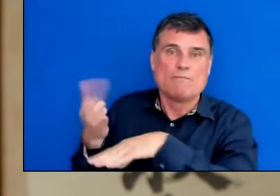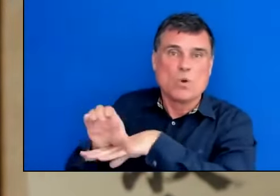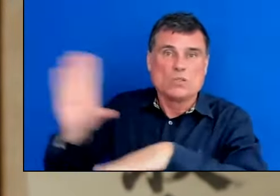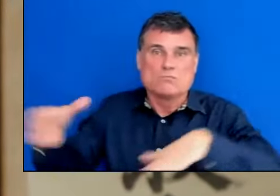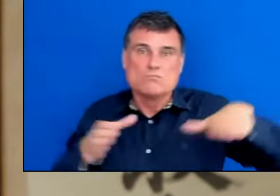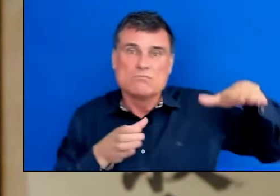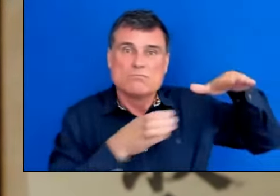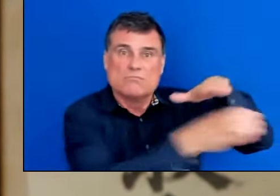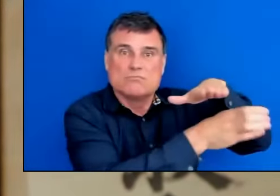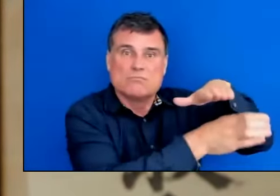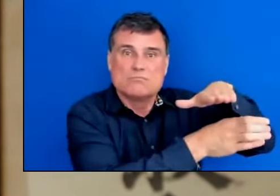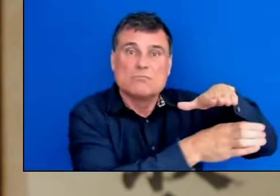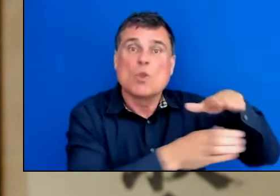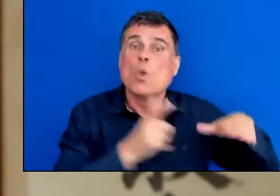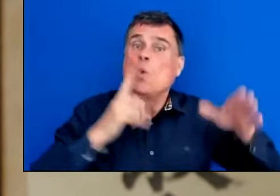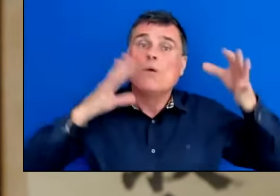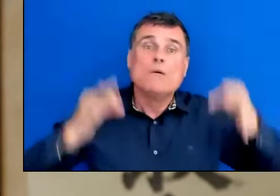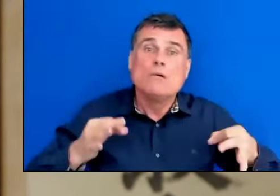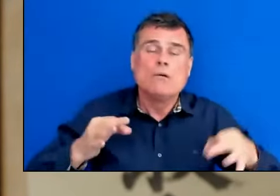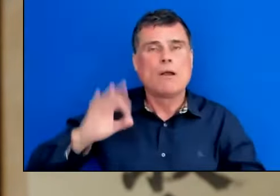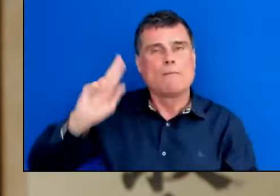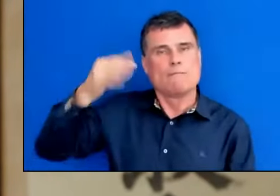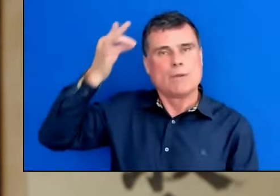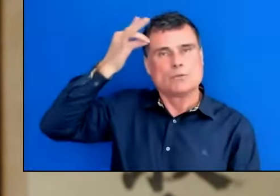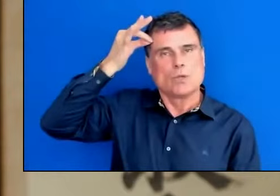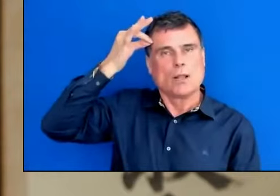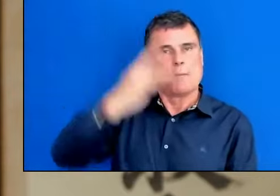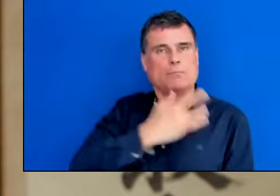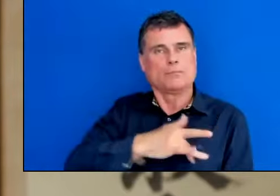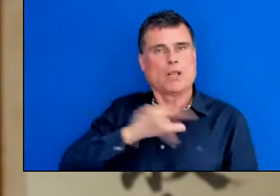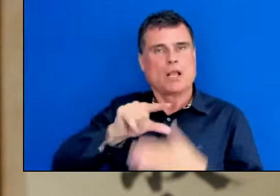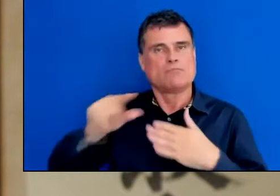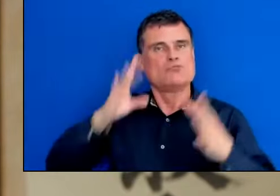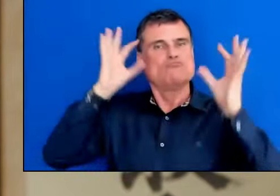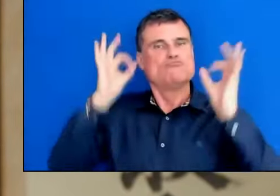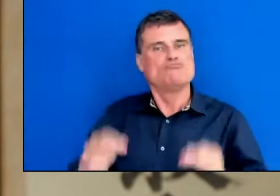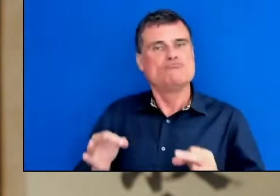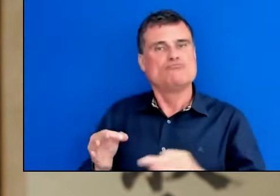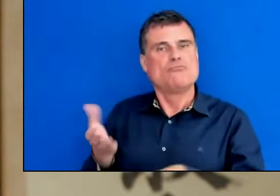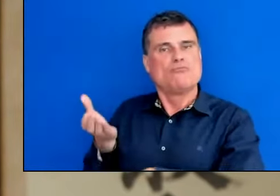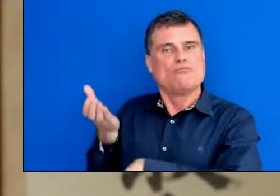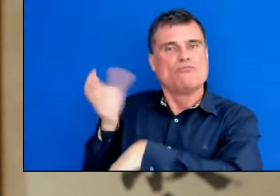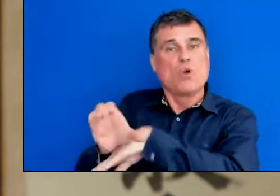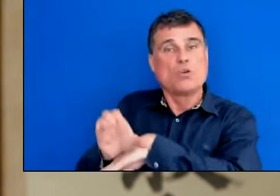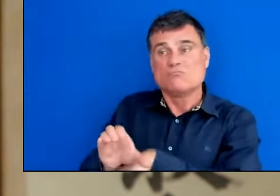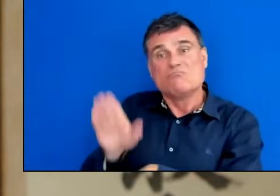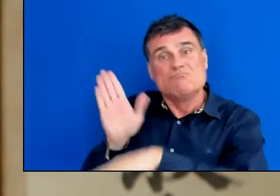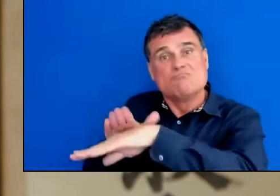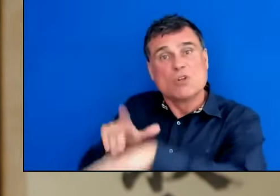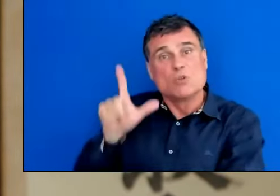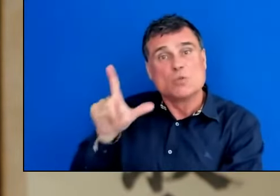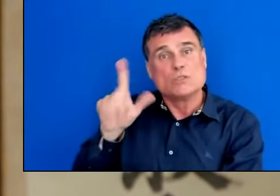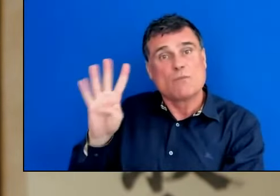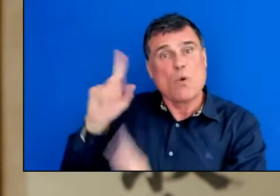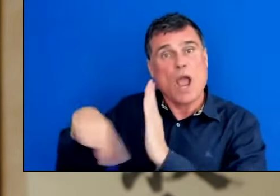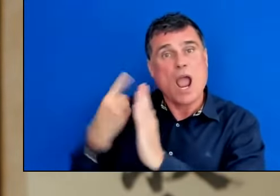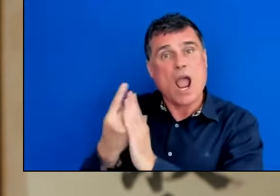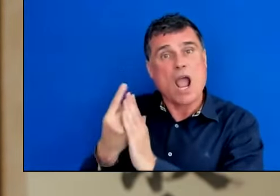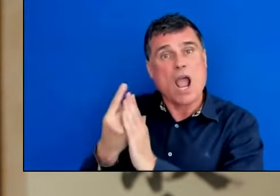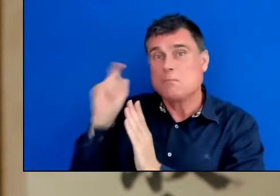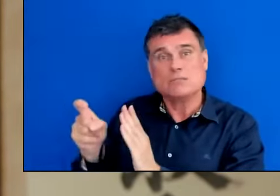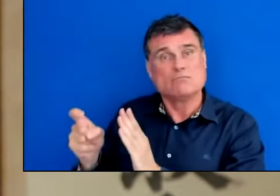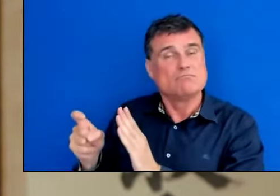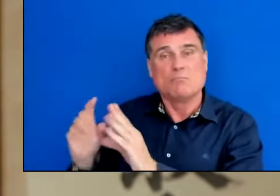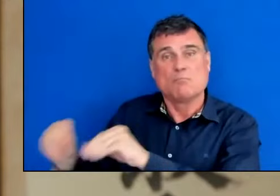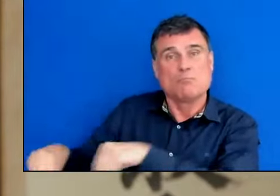interned by the provincial and federal governments. Given only 24 hours notice to leave, many moved away from BC and